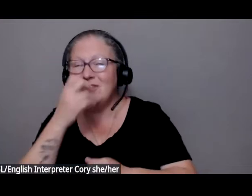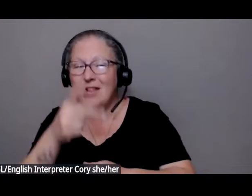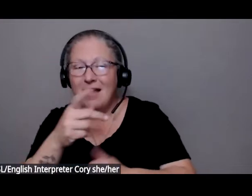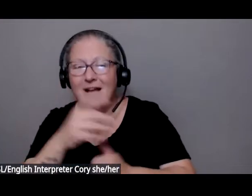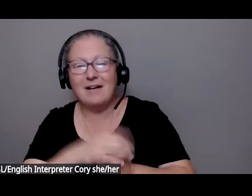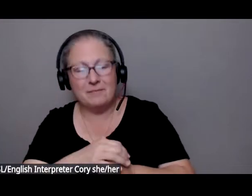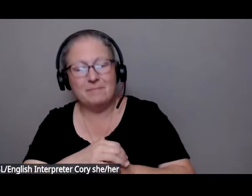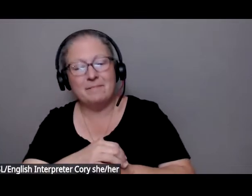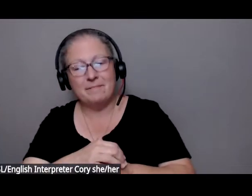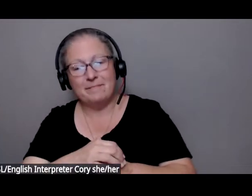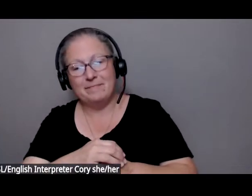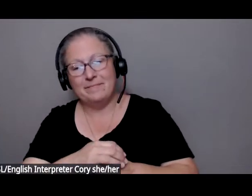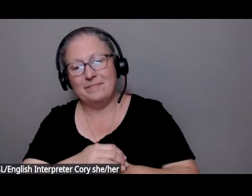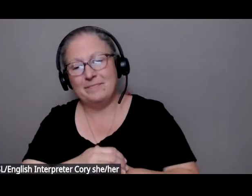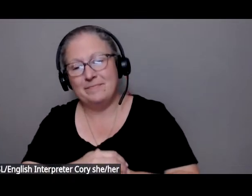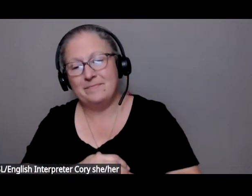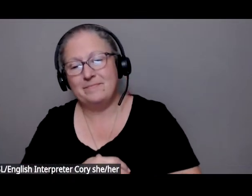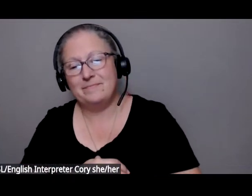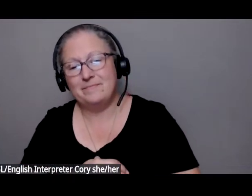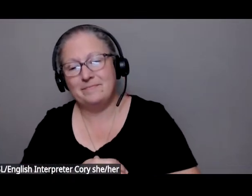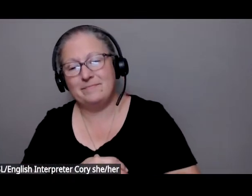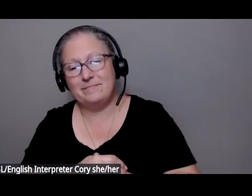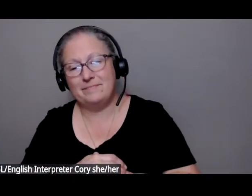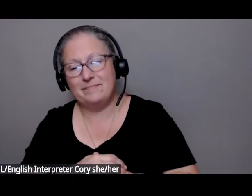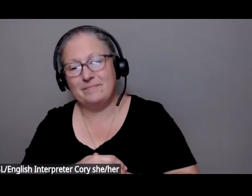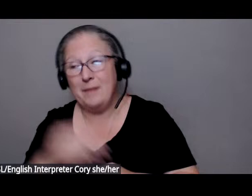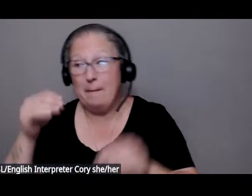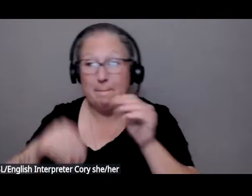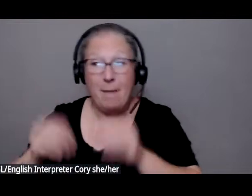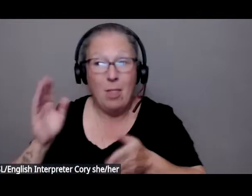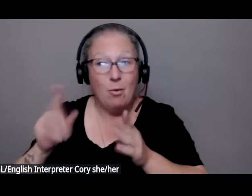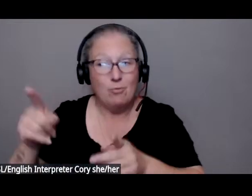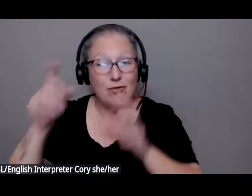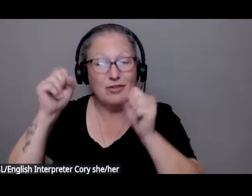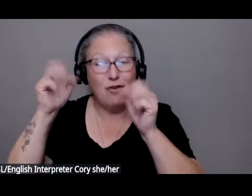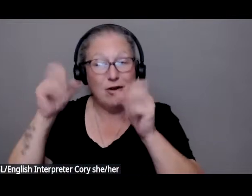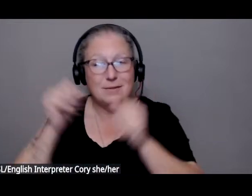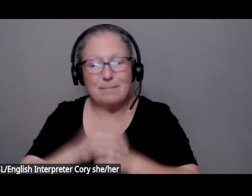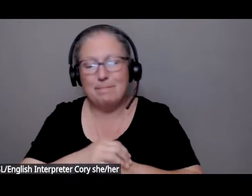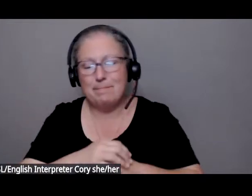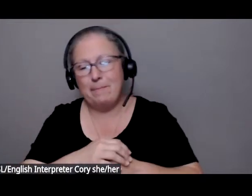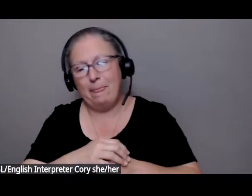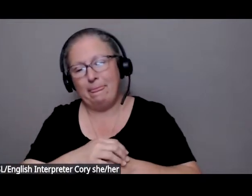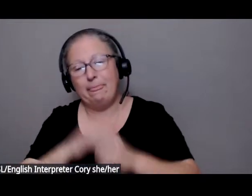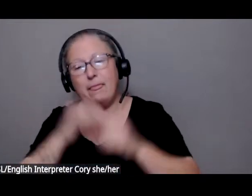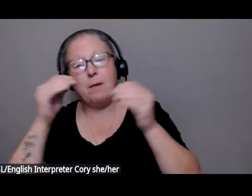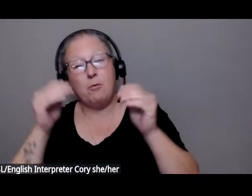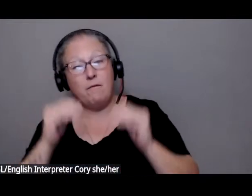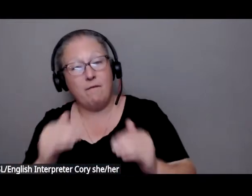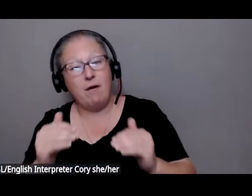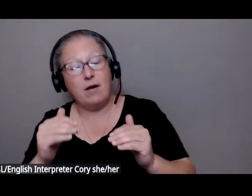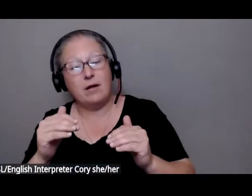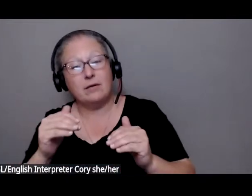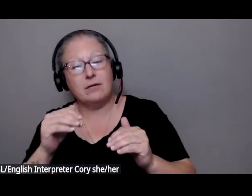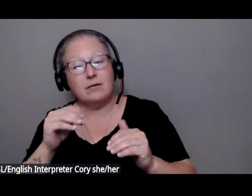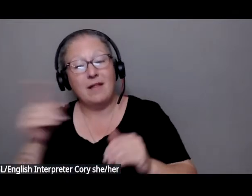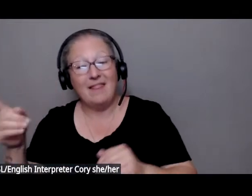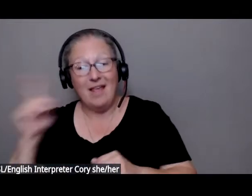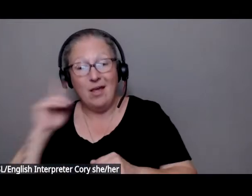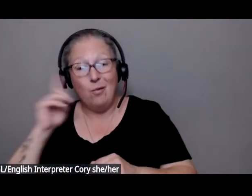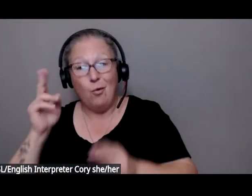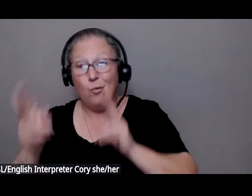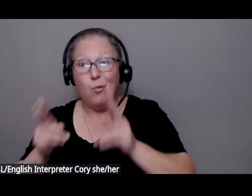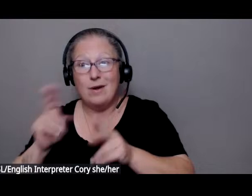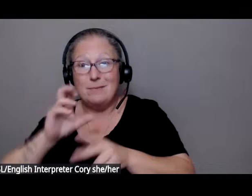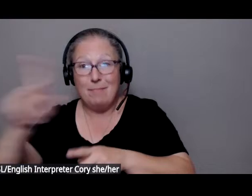there. Pack the robots. You guys are awesome. Awesome. Okay, we're gonna move on to, and they're gonna rush back to